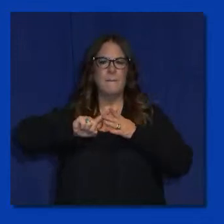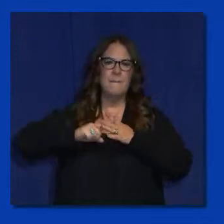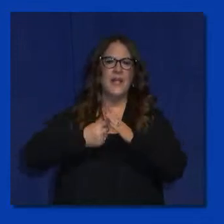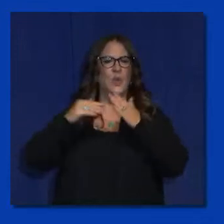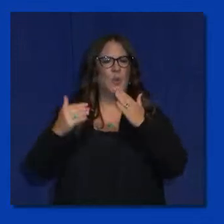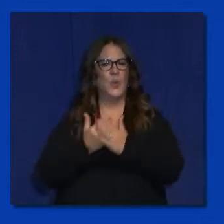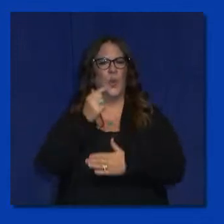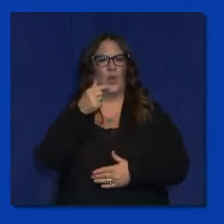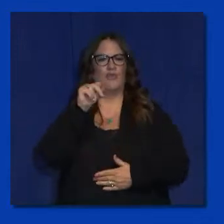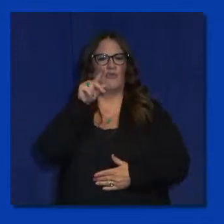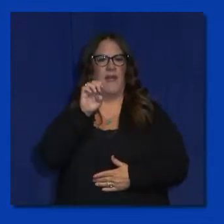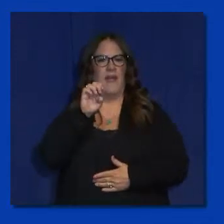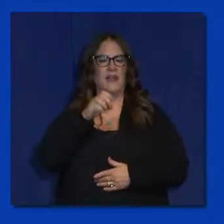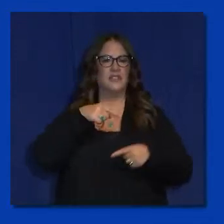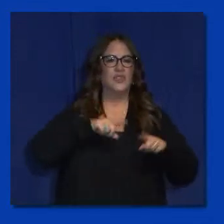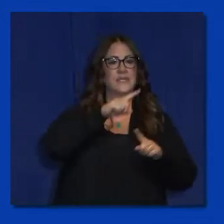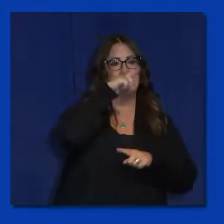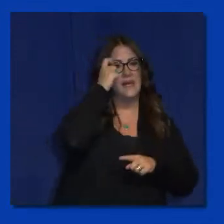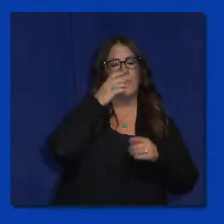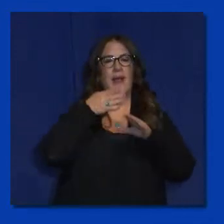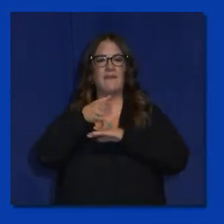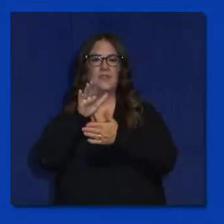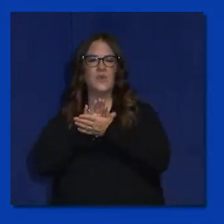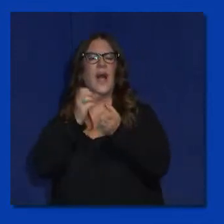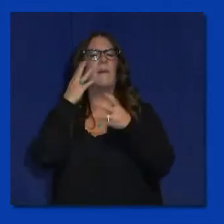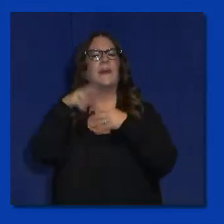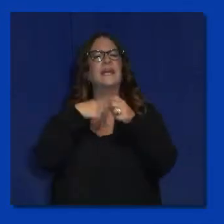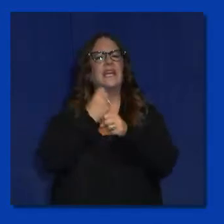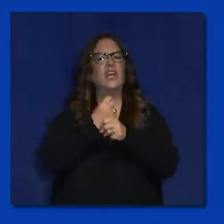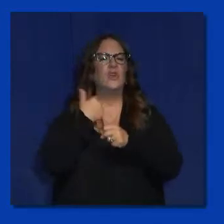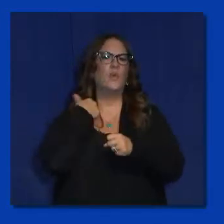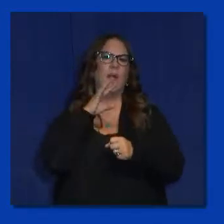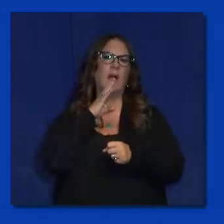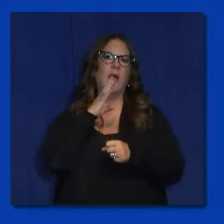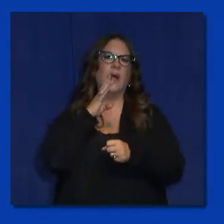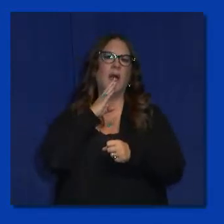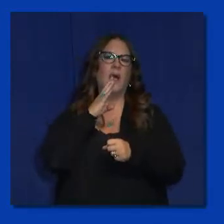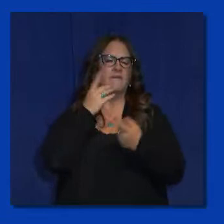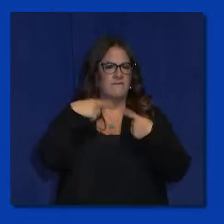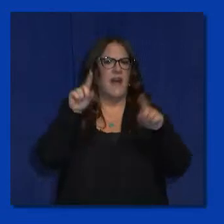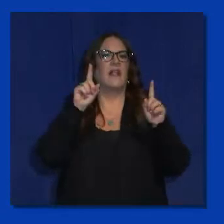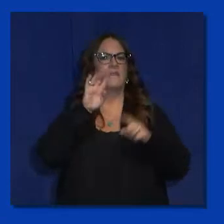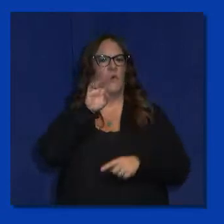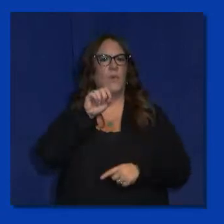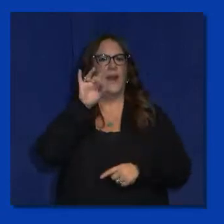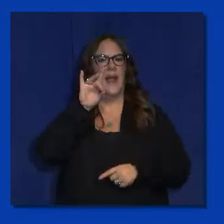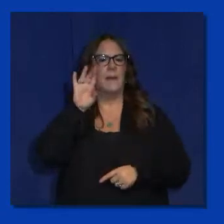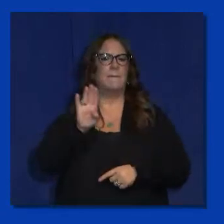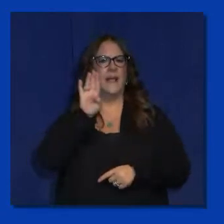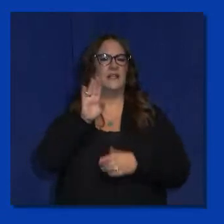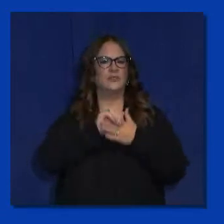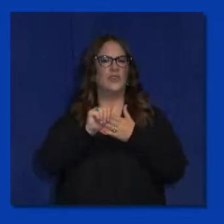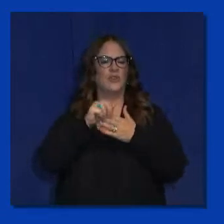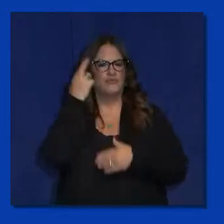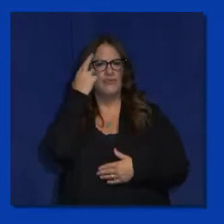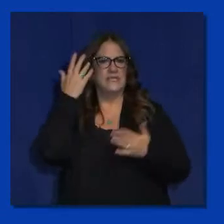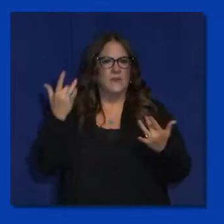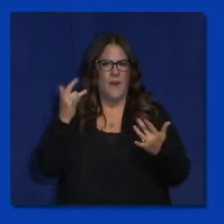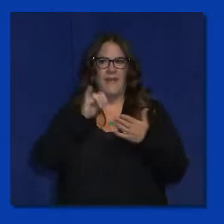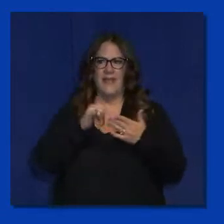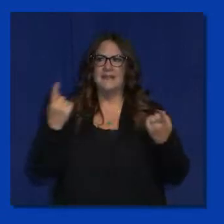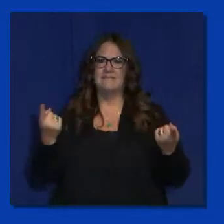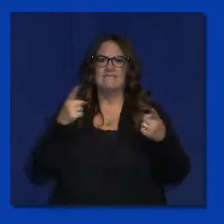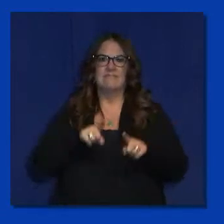grade. Summer and after school. How many years they've been talking about that up here in the state of California? Finally did it. 4.8 billion reasons why that is